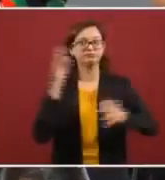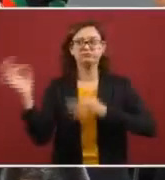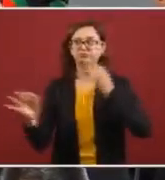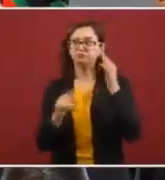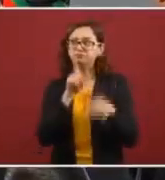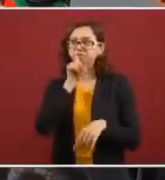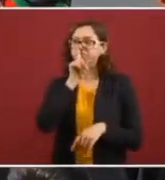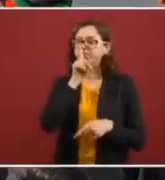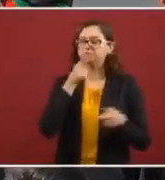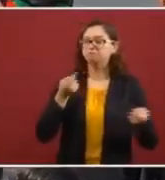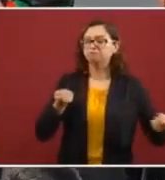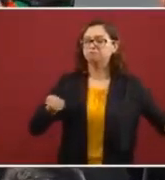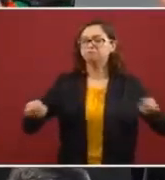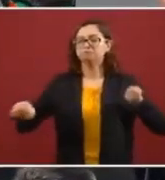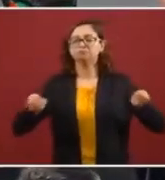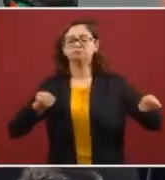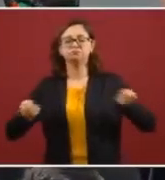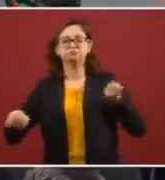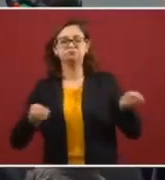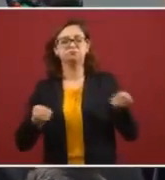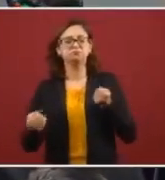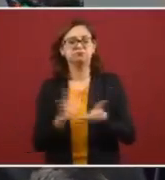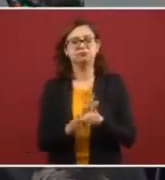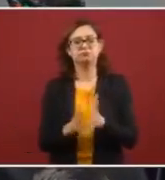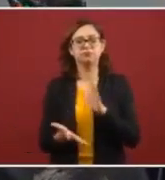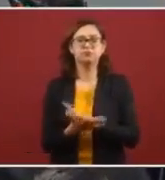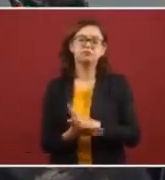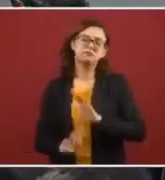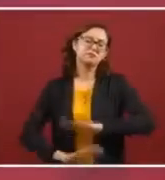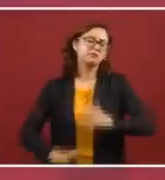And it was a complicit silence, but not now.